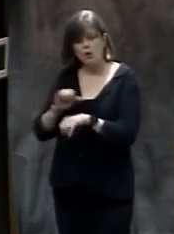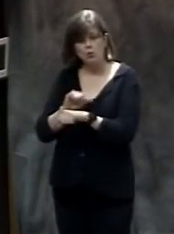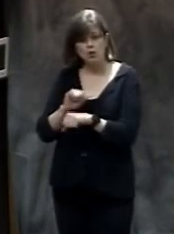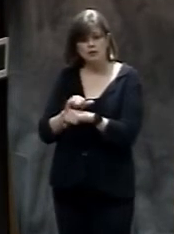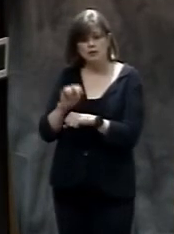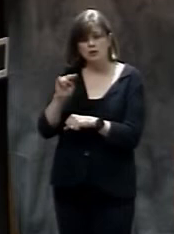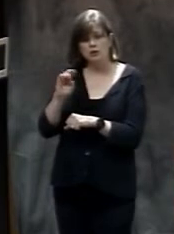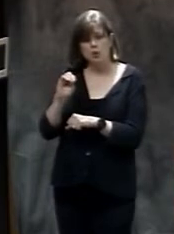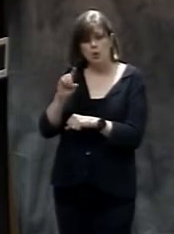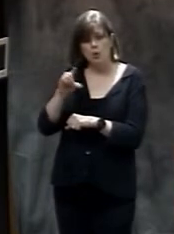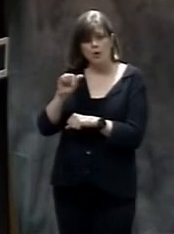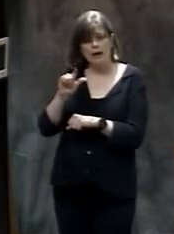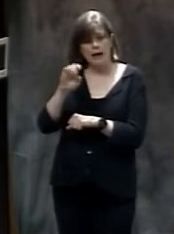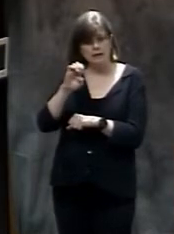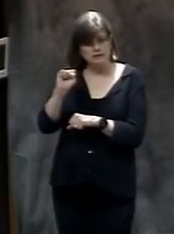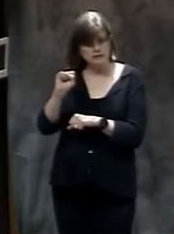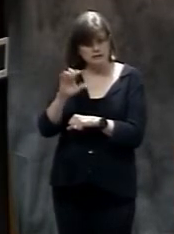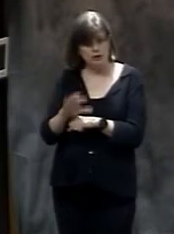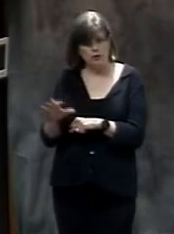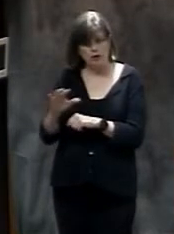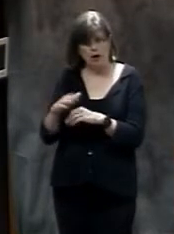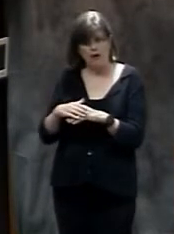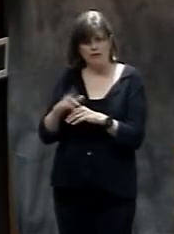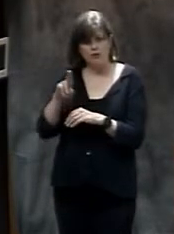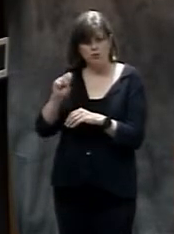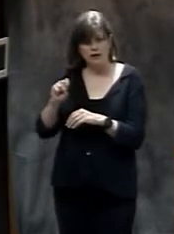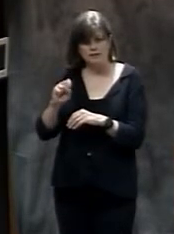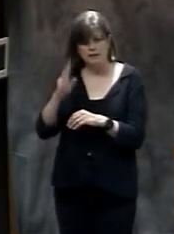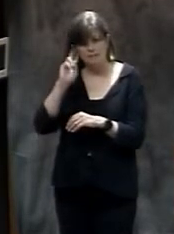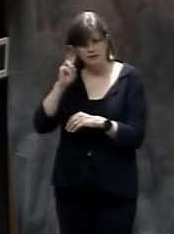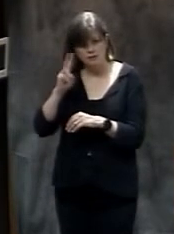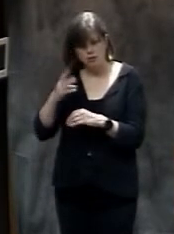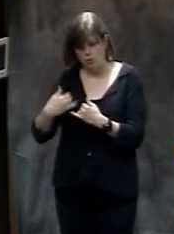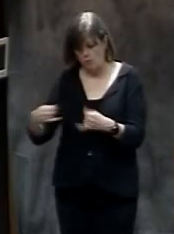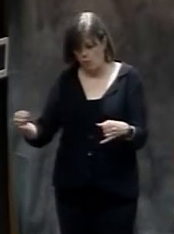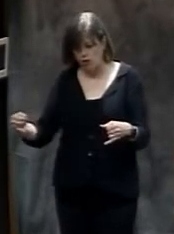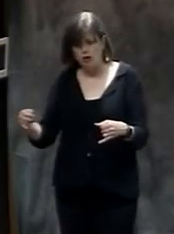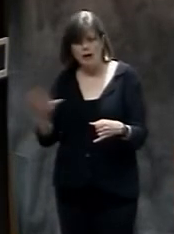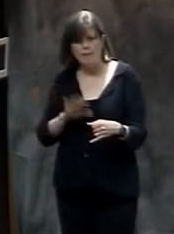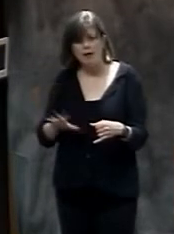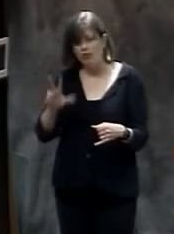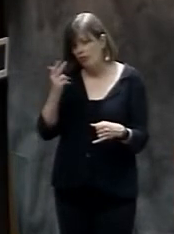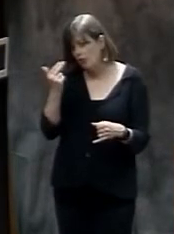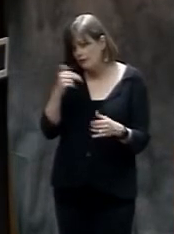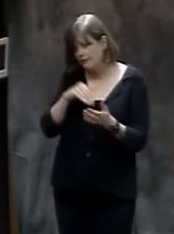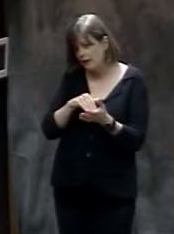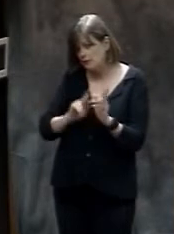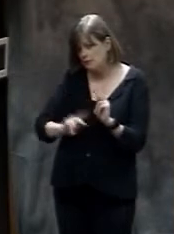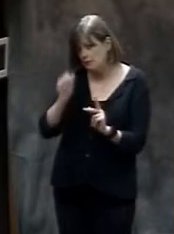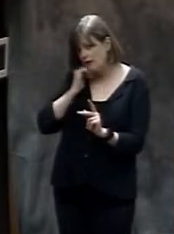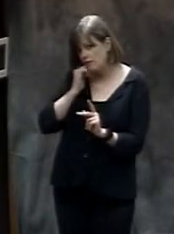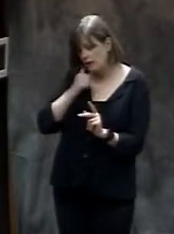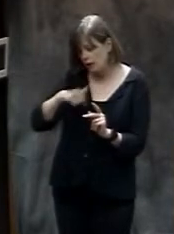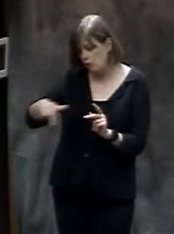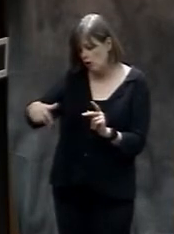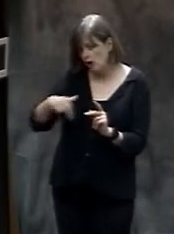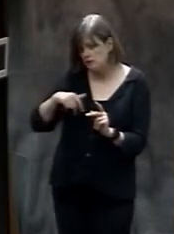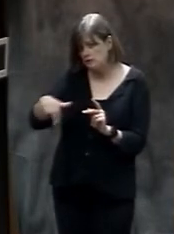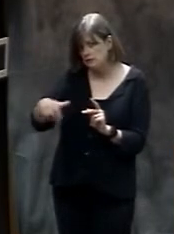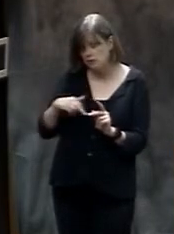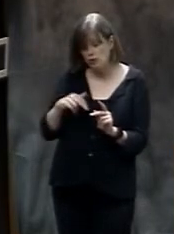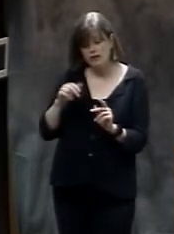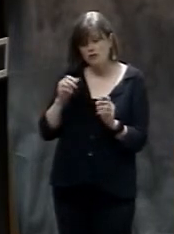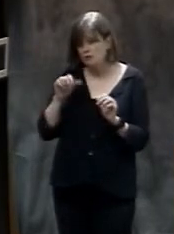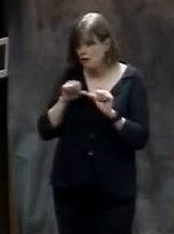which is right on the US-Mexico border. About 13,000 people a day cross this border. So there's constant potential